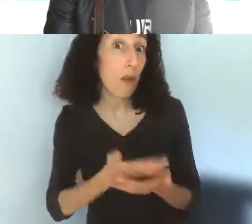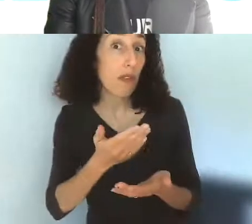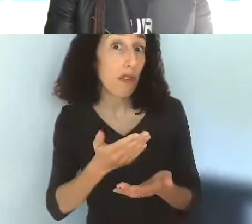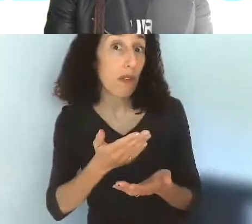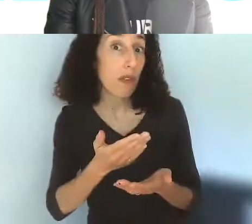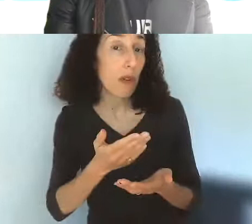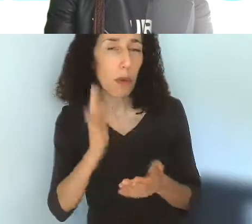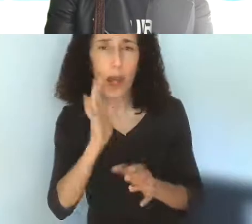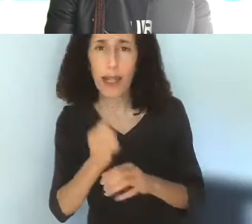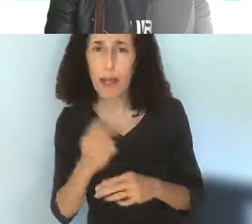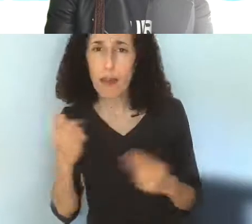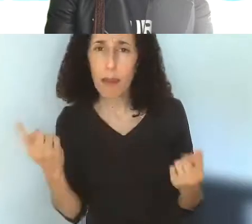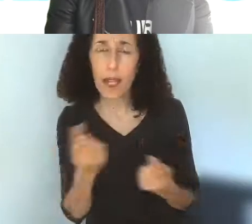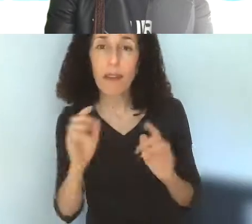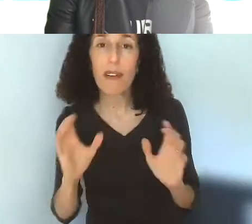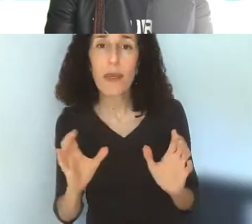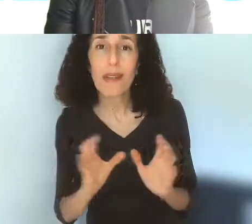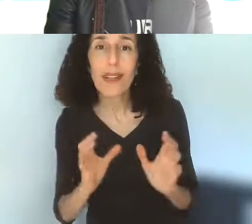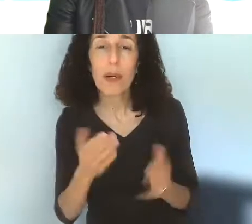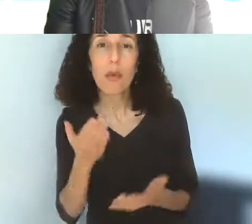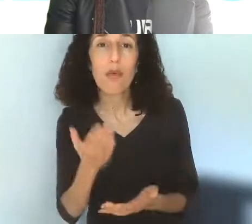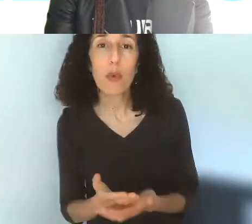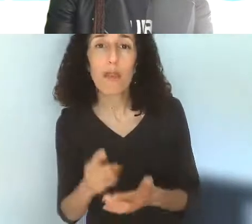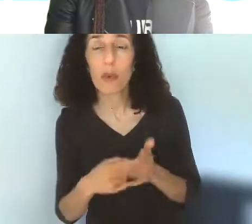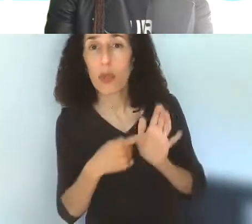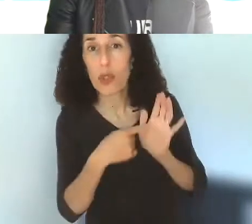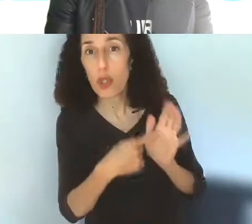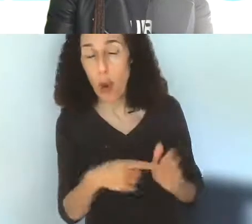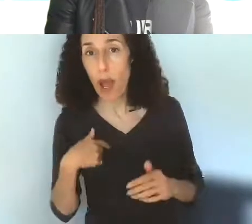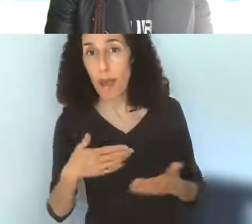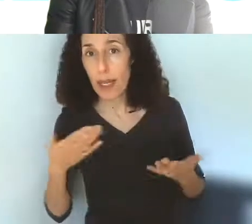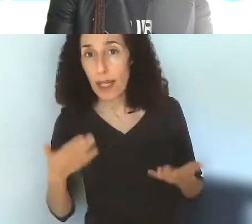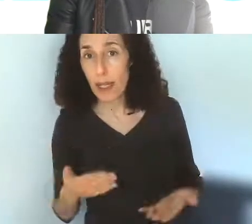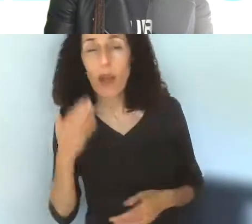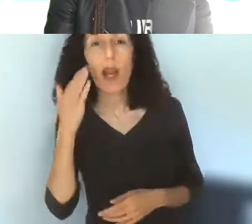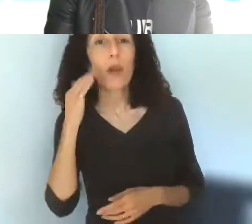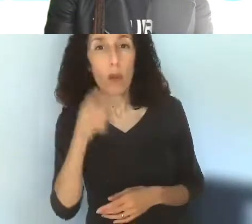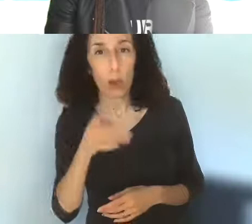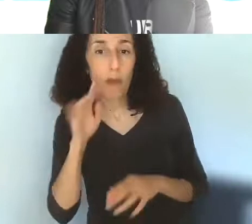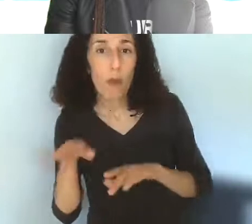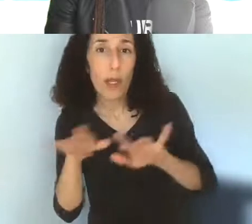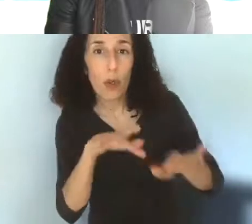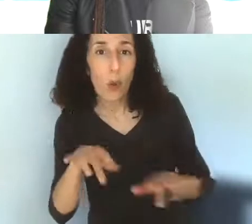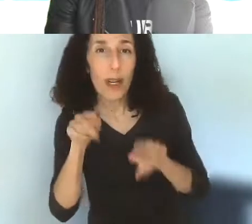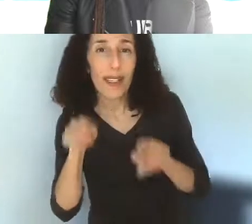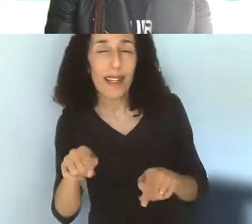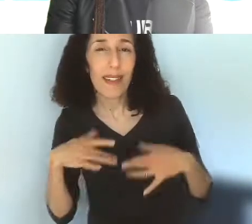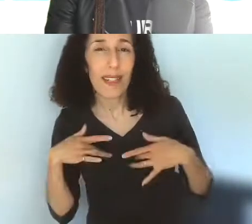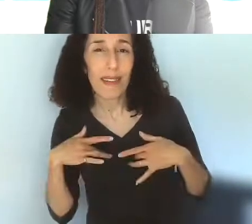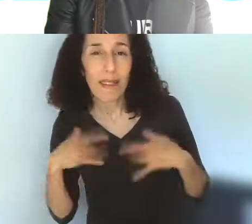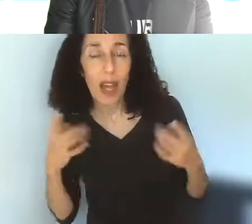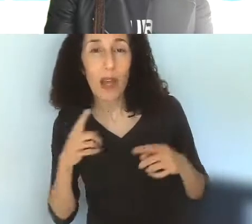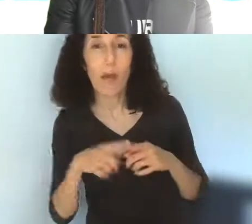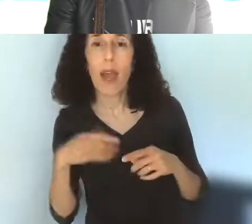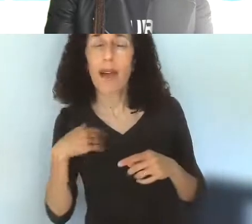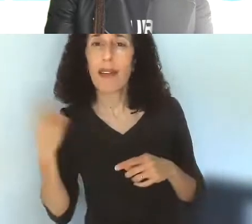I work with people with disabilities. I know you're going to do the recording, which I'll get that, but is there anything else you can give in